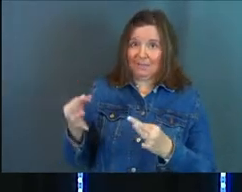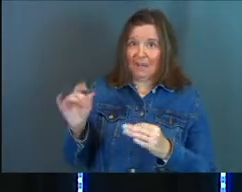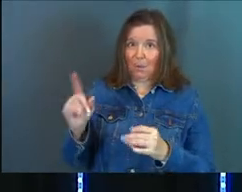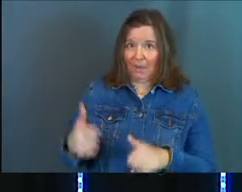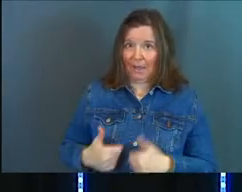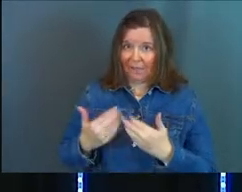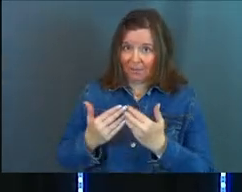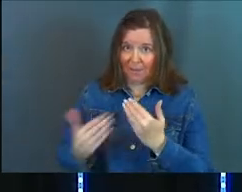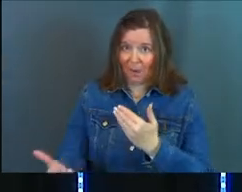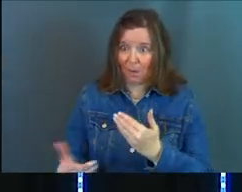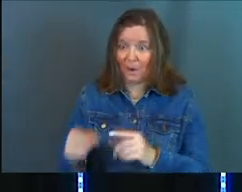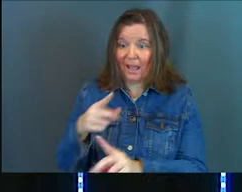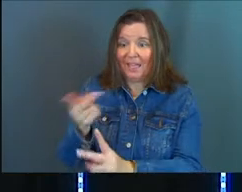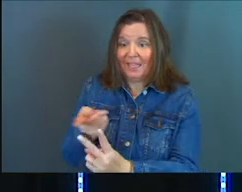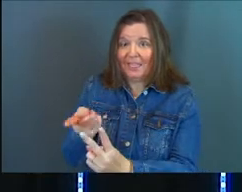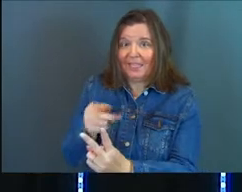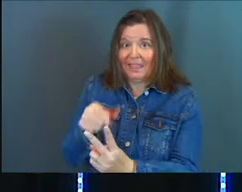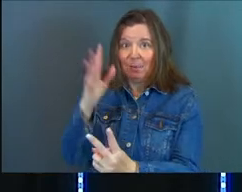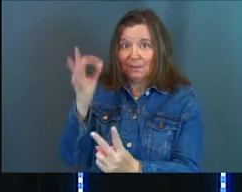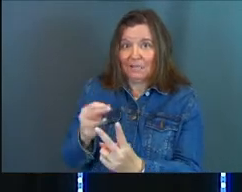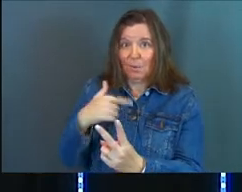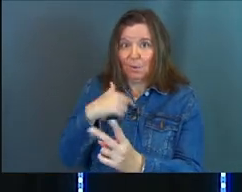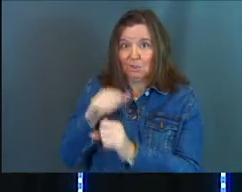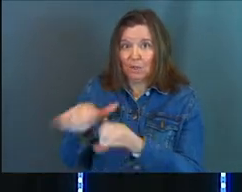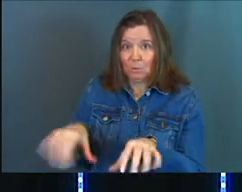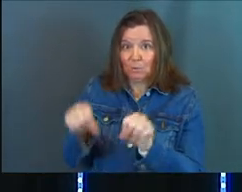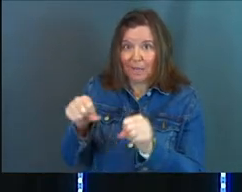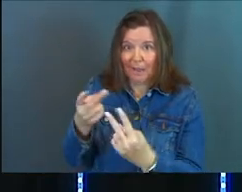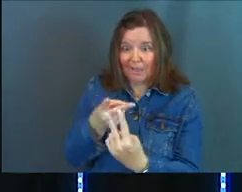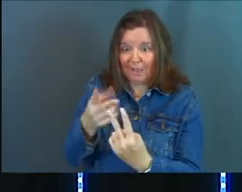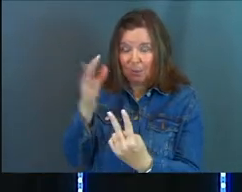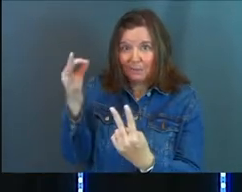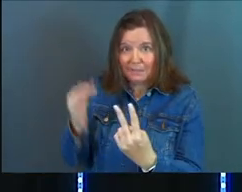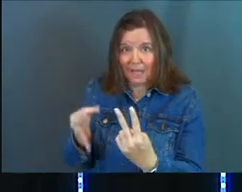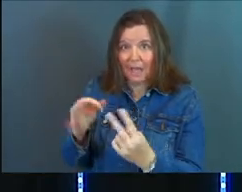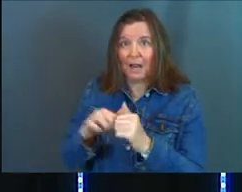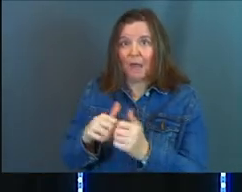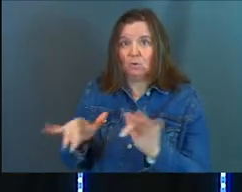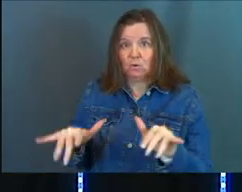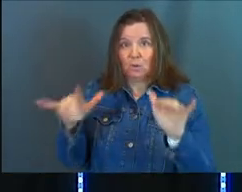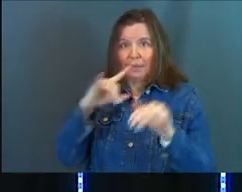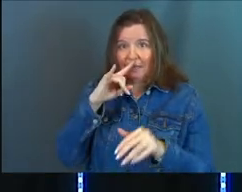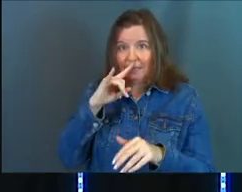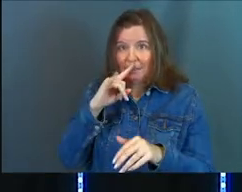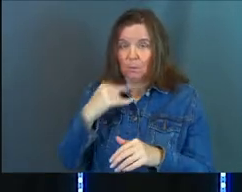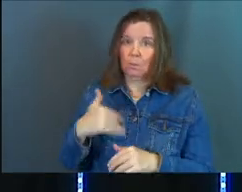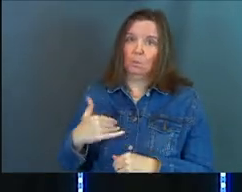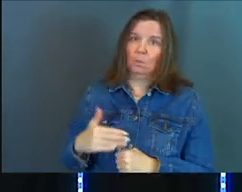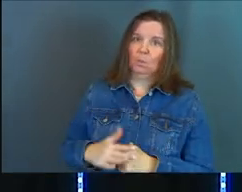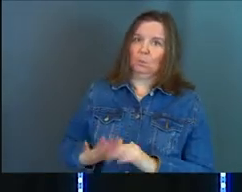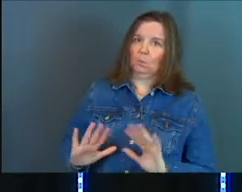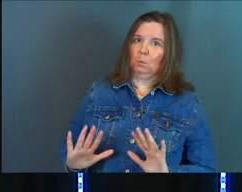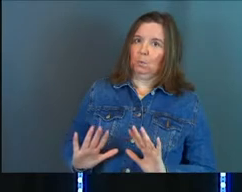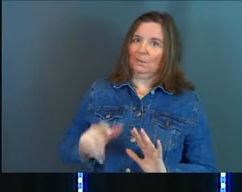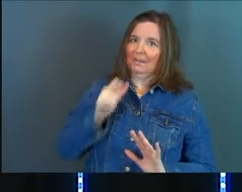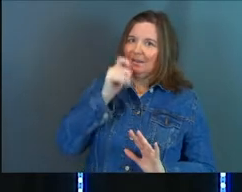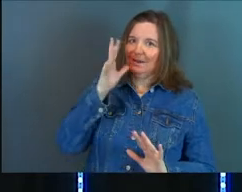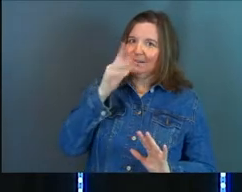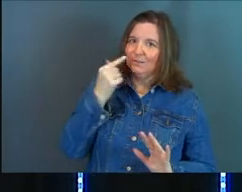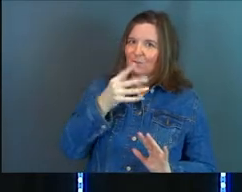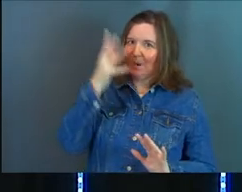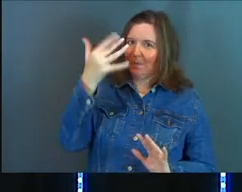now on. They're going to decide what jobs to take. They're going to decide how to raise their kids. Oh, come on.